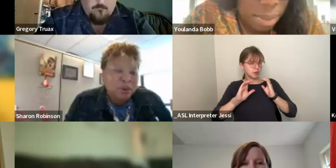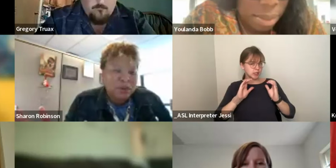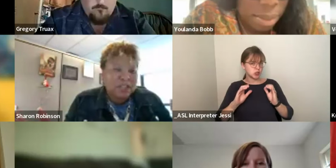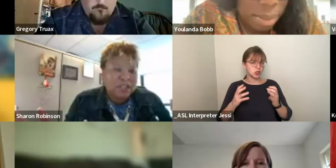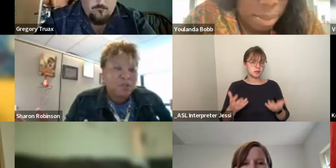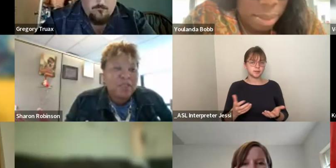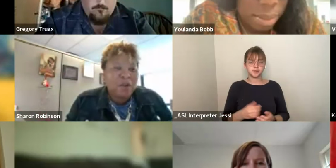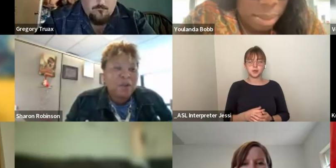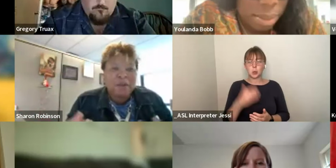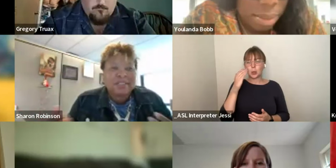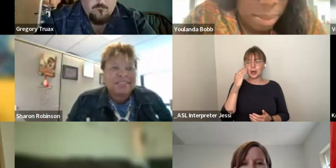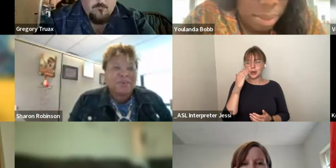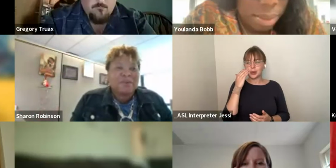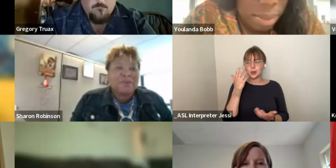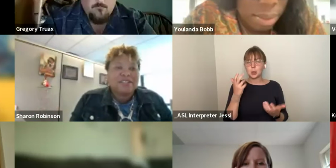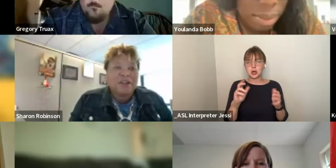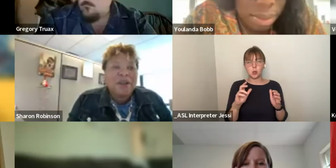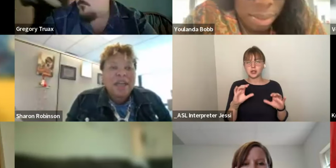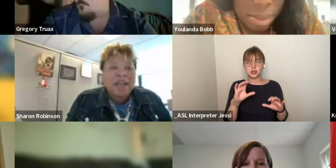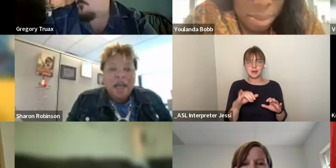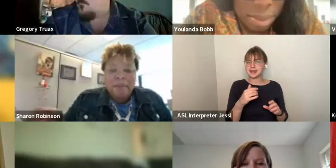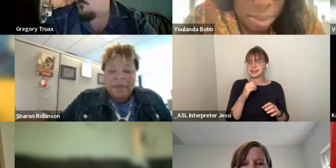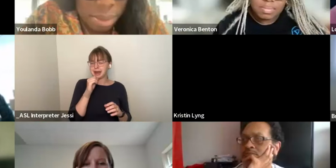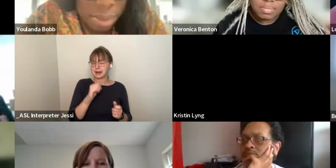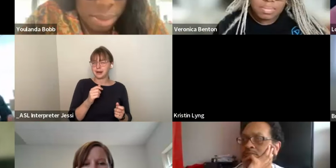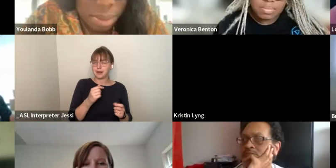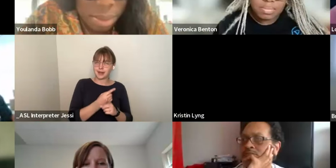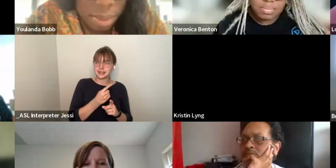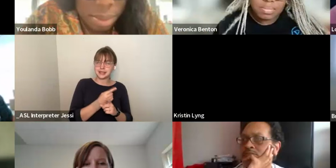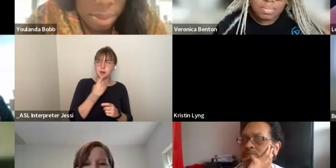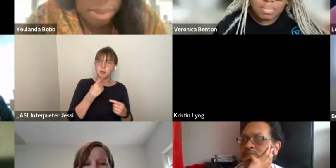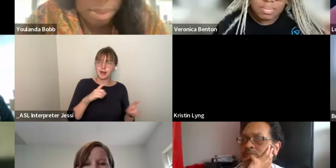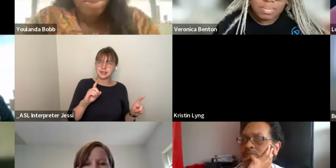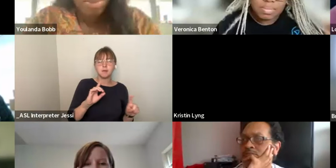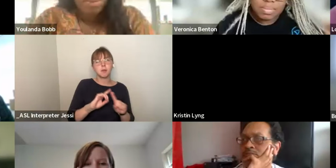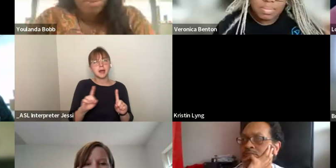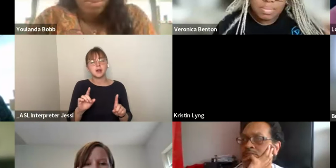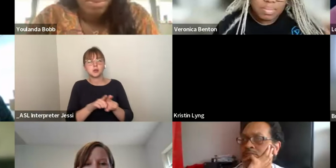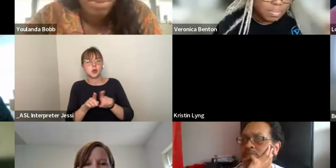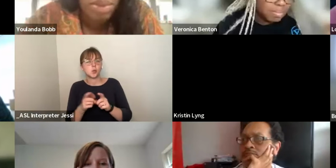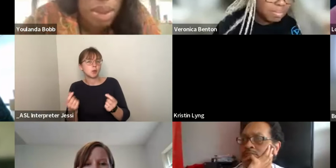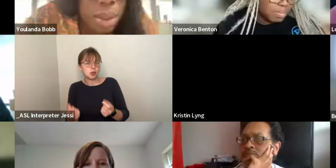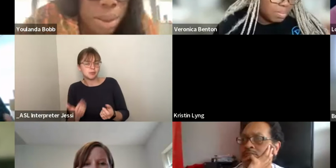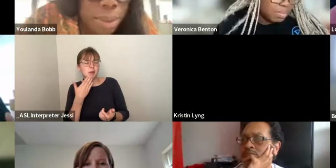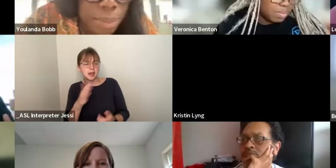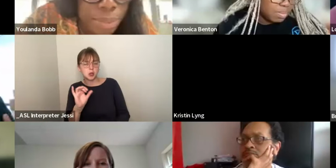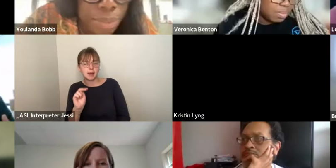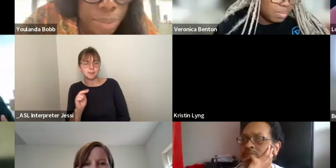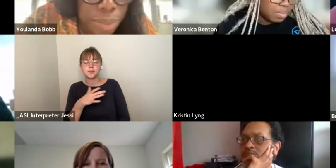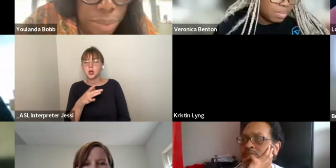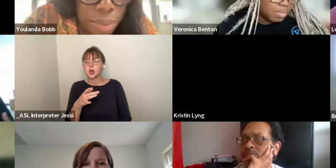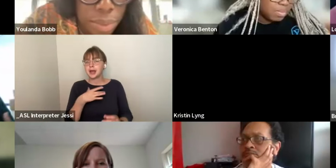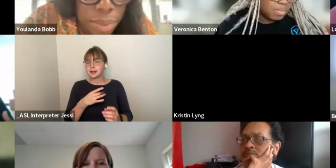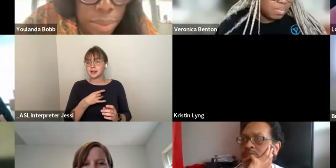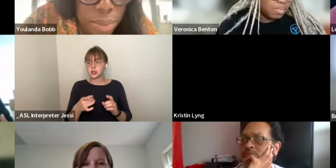We just know we don't want to go that route, and it's not the right route to go. I like what you said about, consider